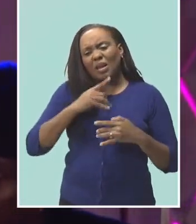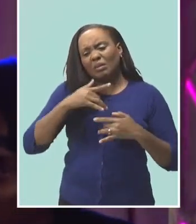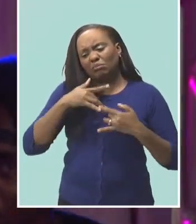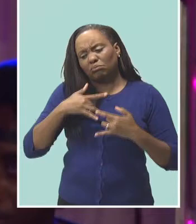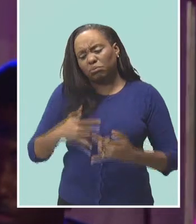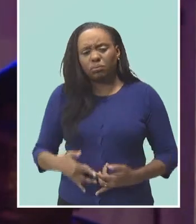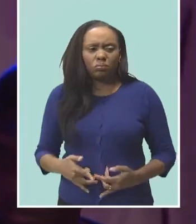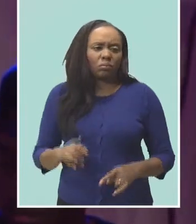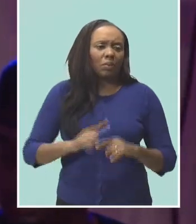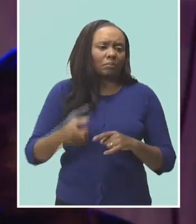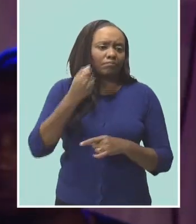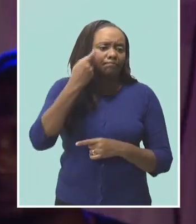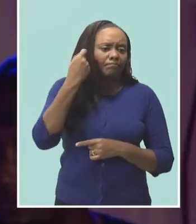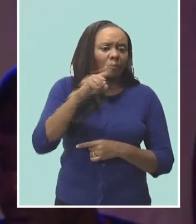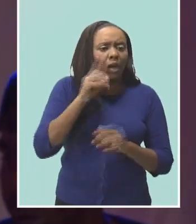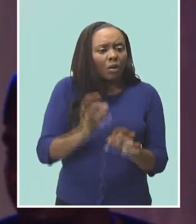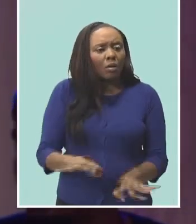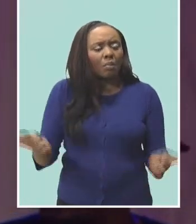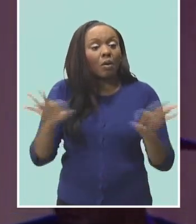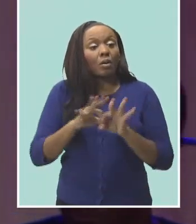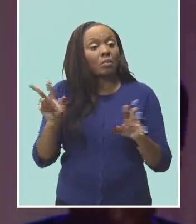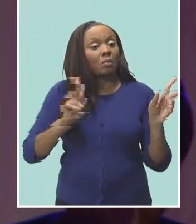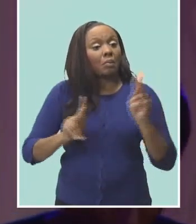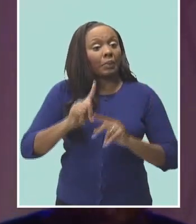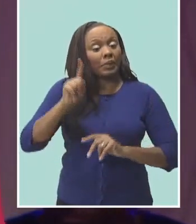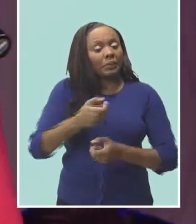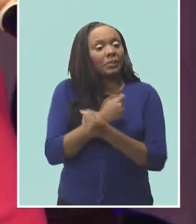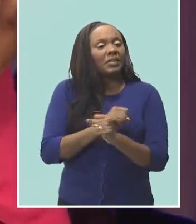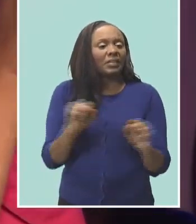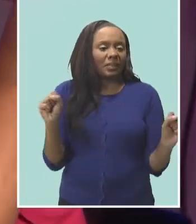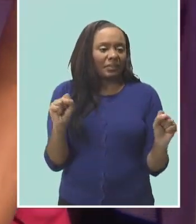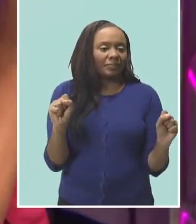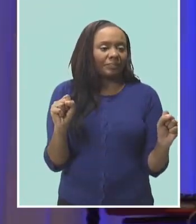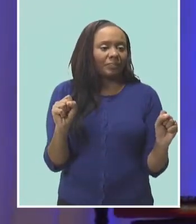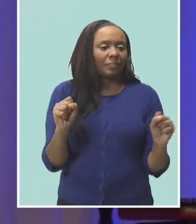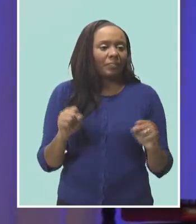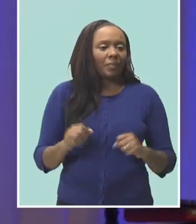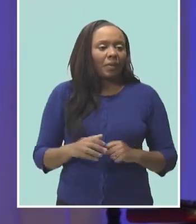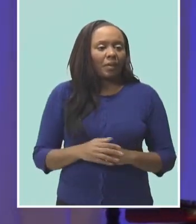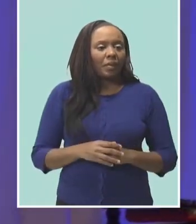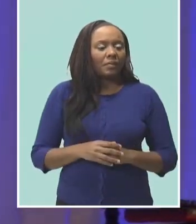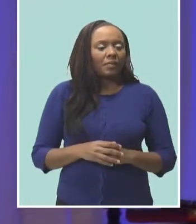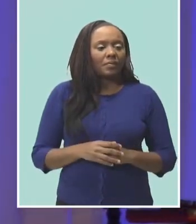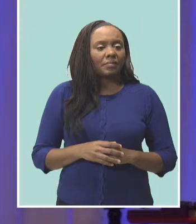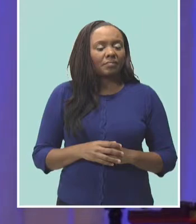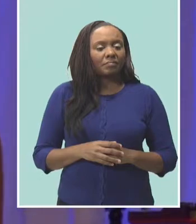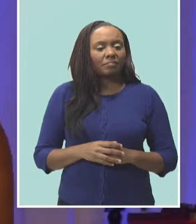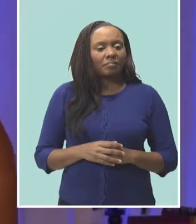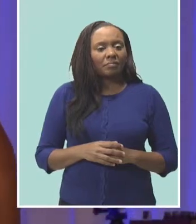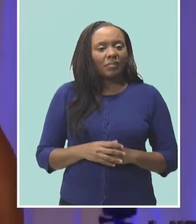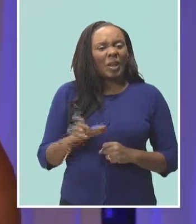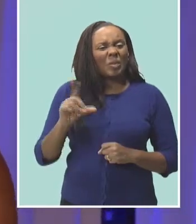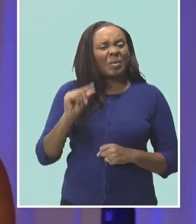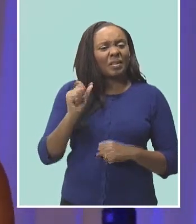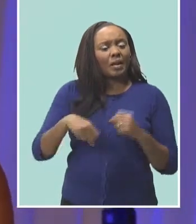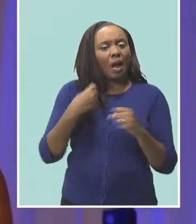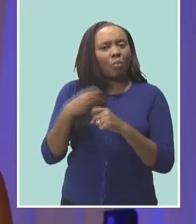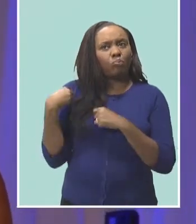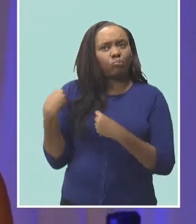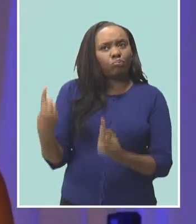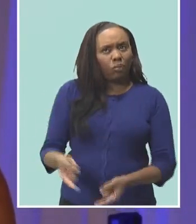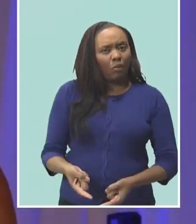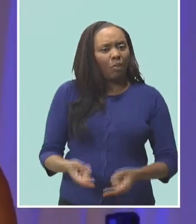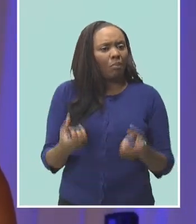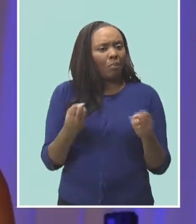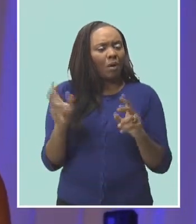show's team understood the importance of ensuring patrons' safety. He says the show, which is in its 20th year, has allowed many